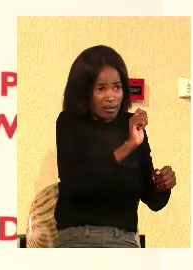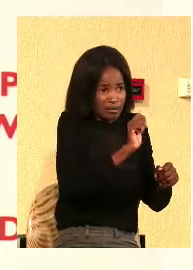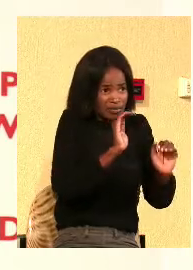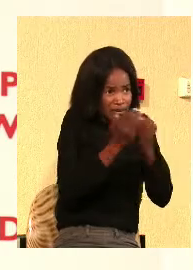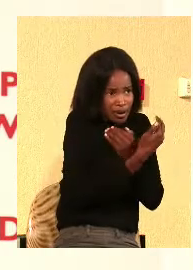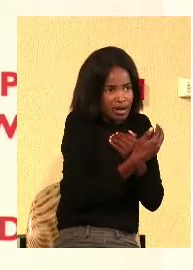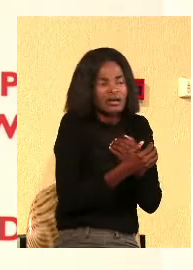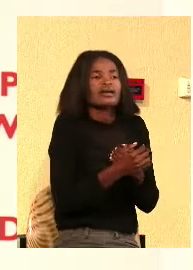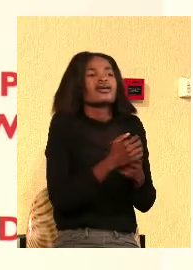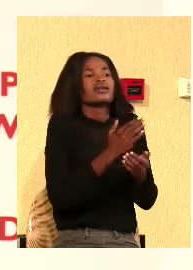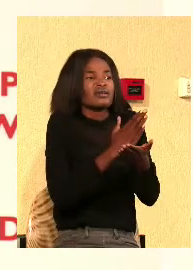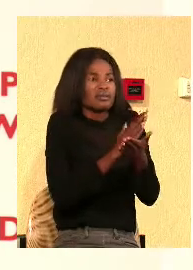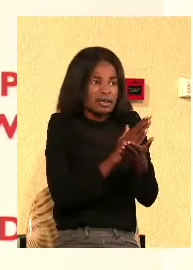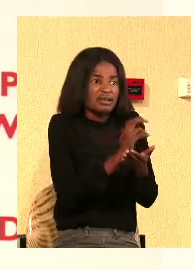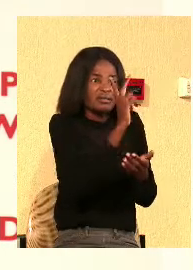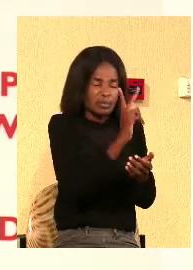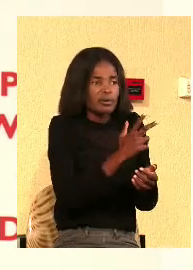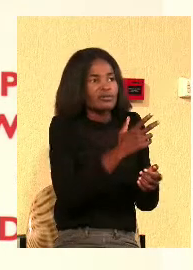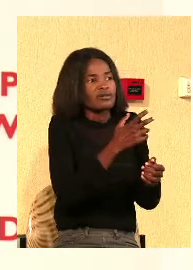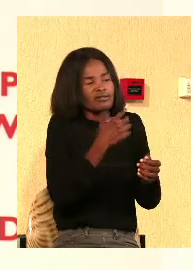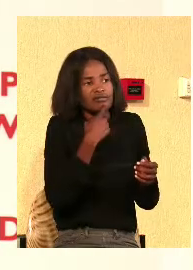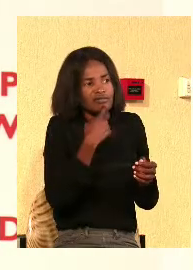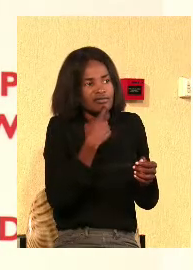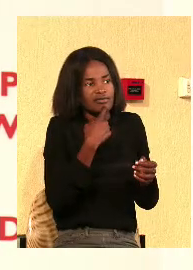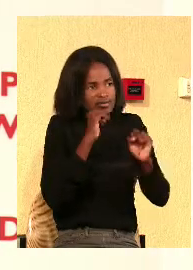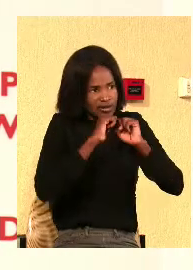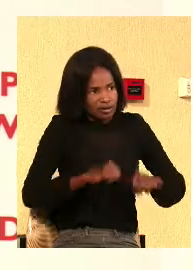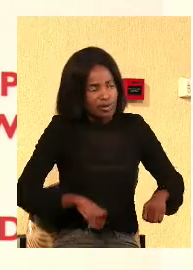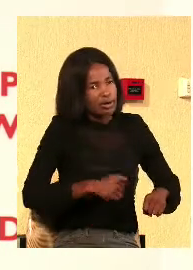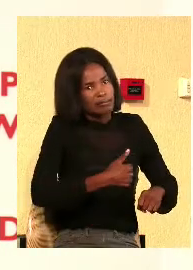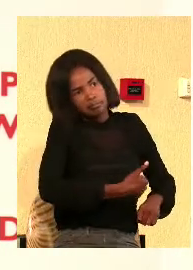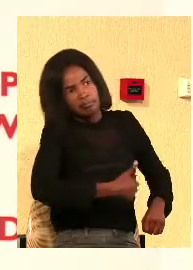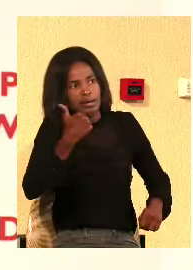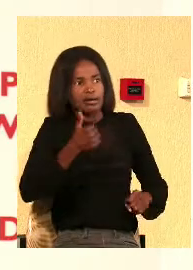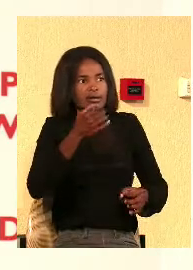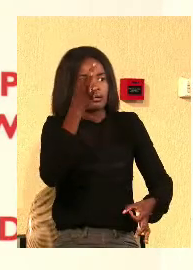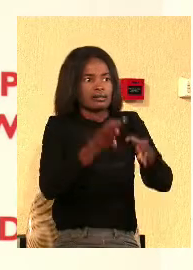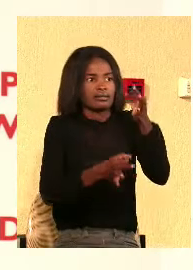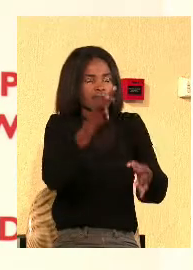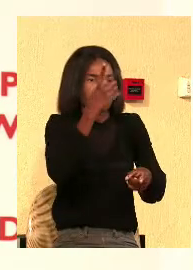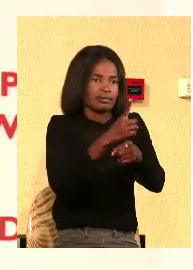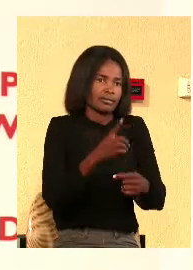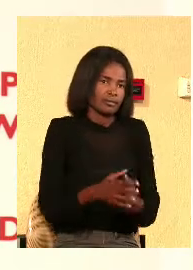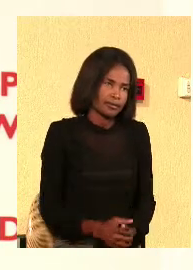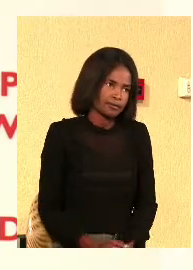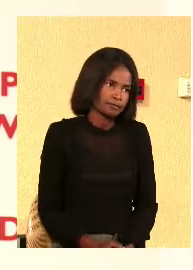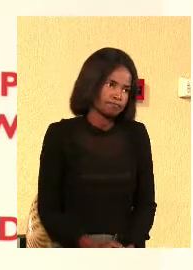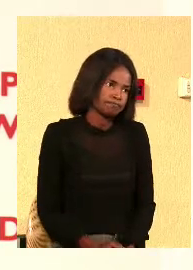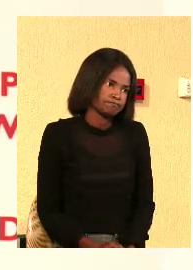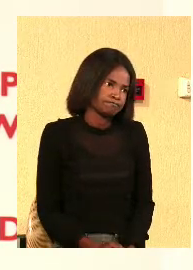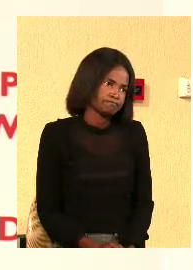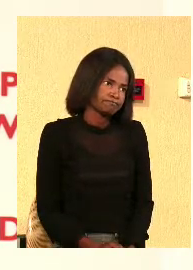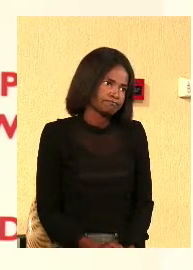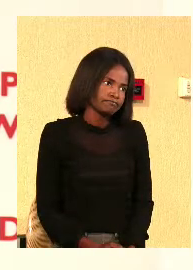otherwise. I'm just glad that no such situation was reported after this. And now, part